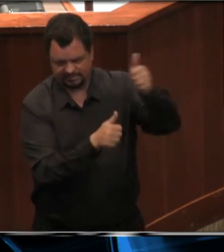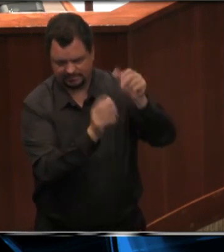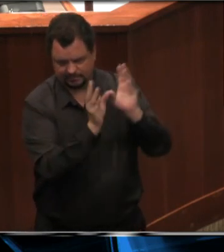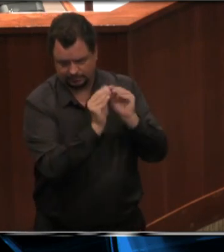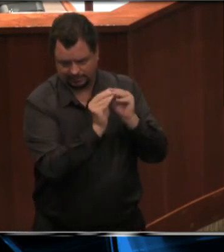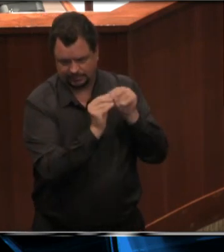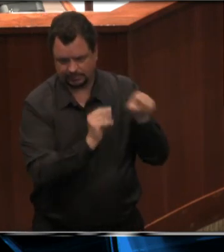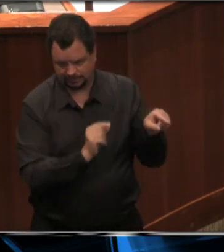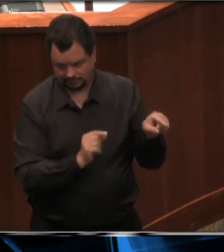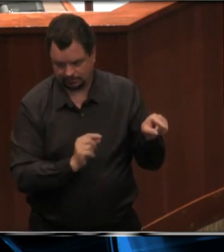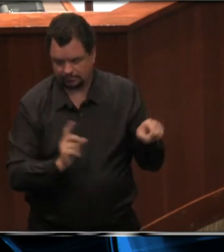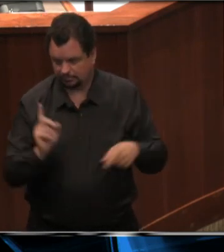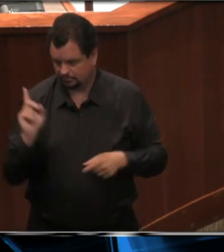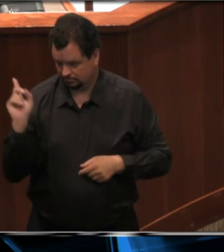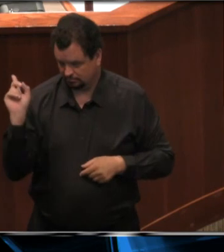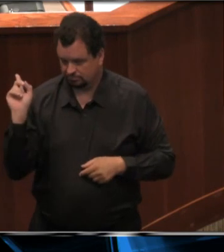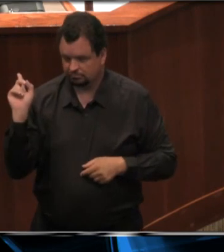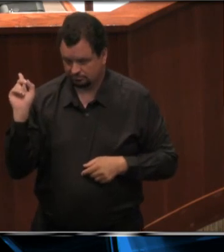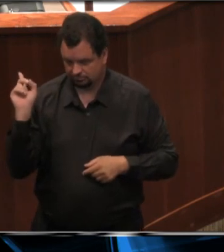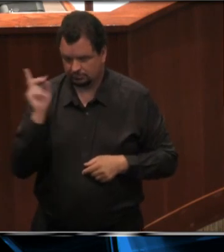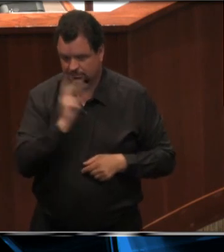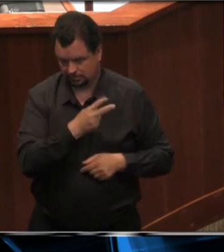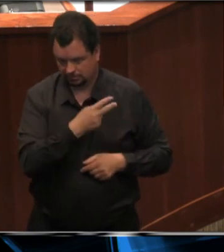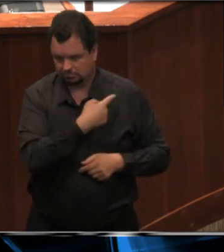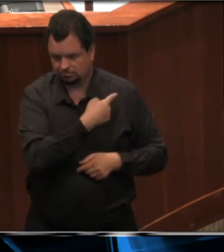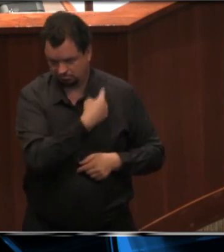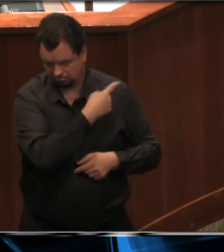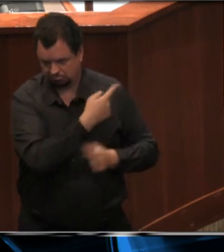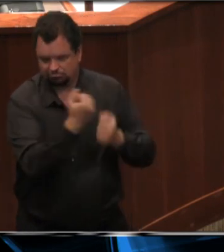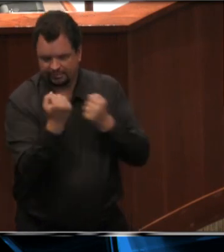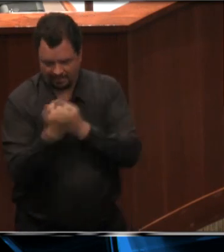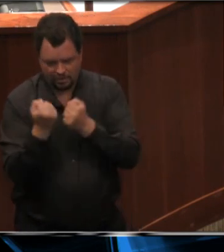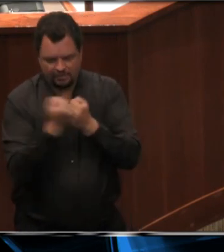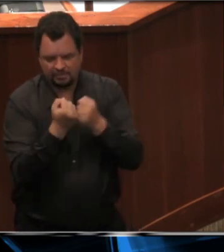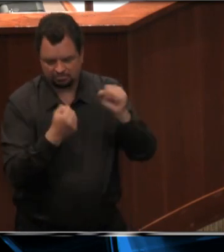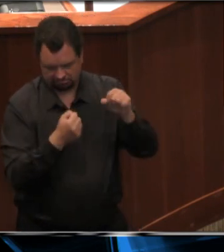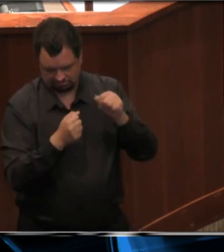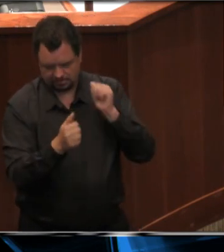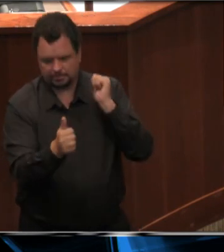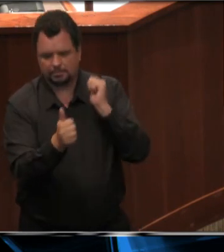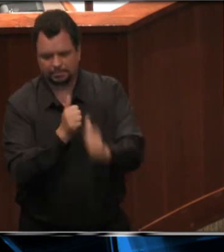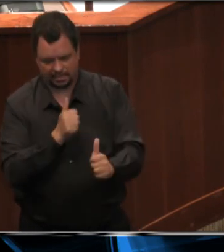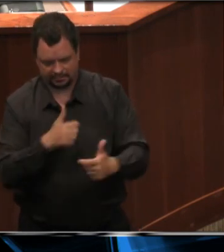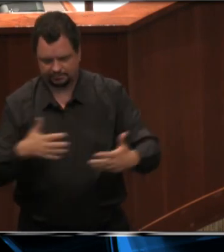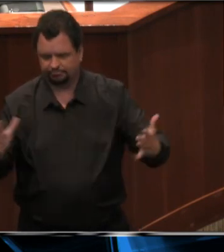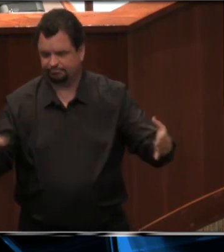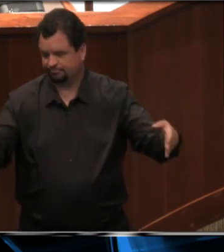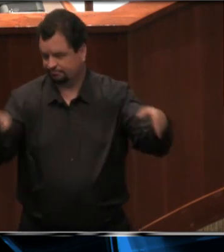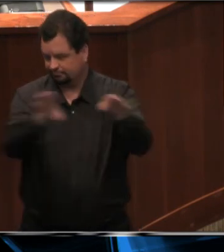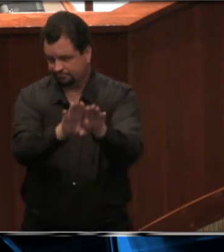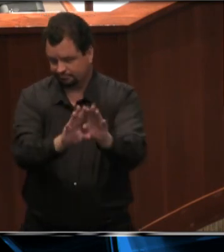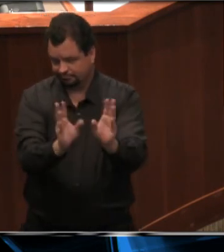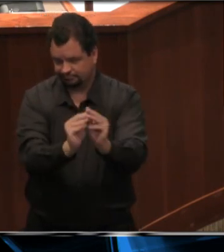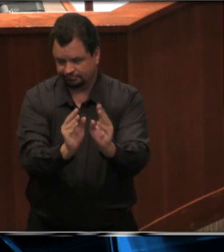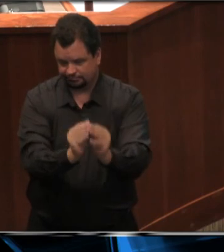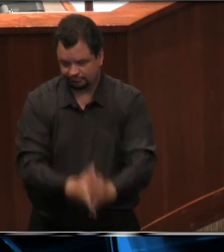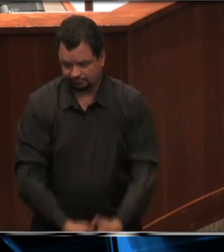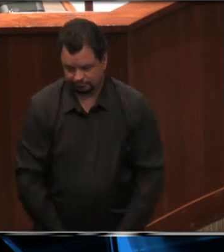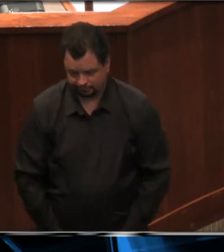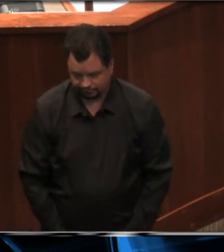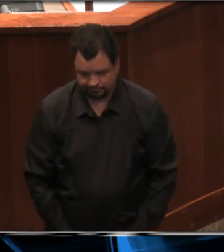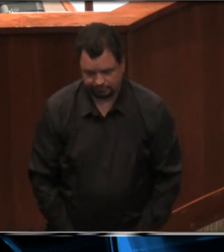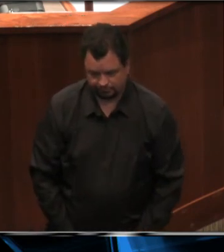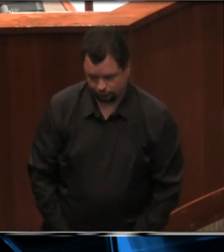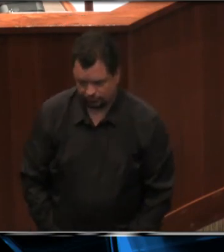So moved. All in favor? Okay, thank you. Aye. Aye.